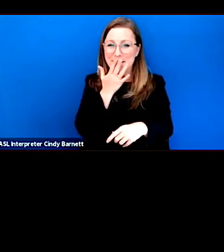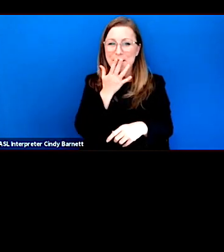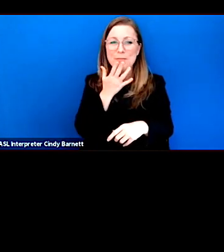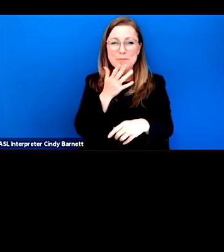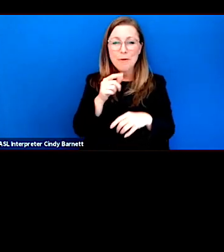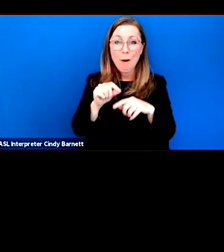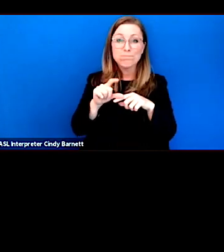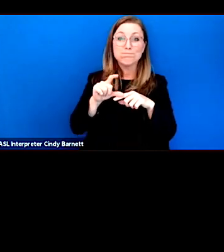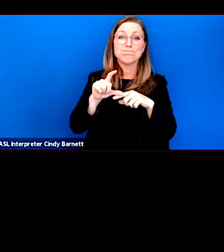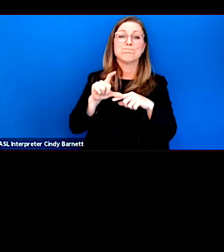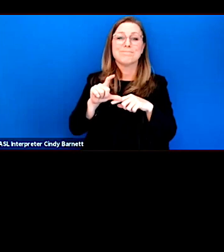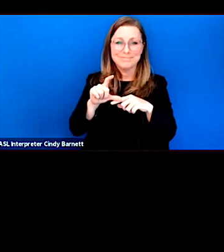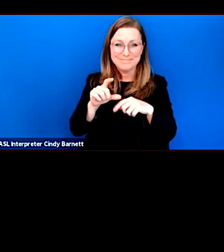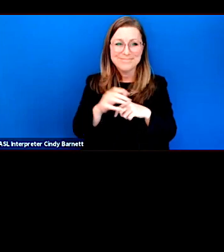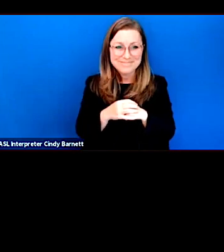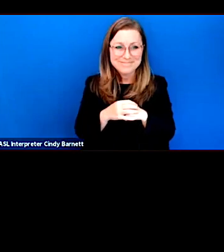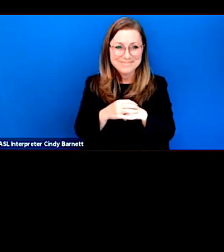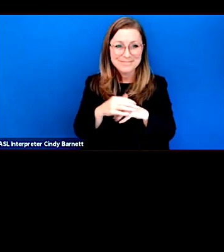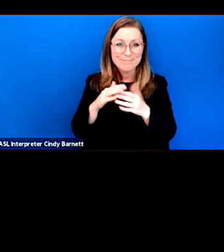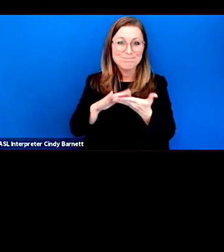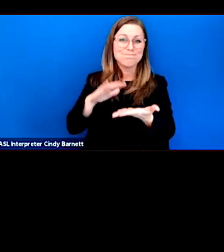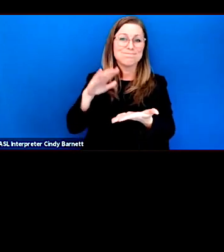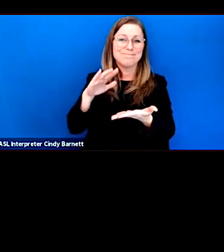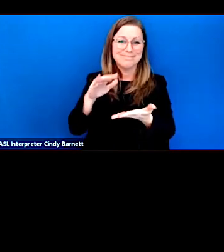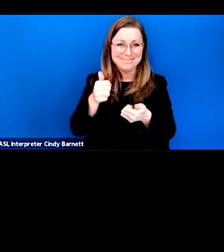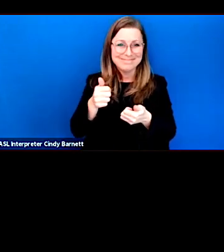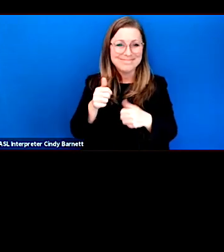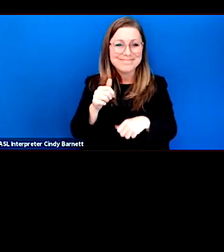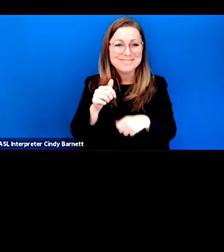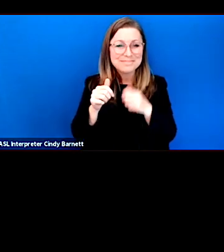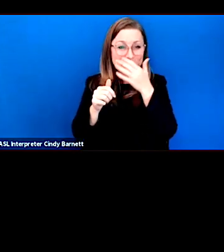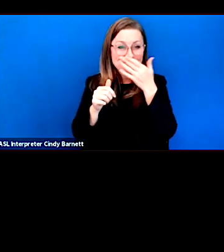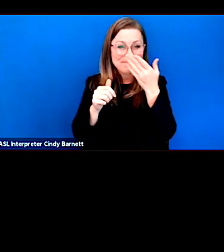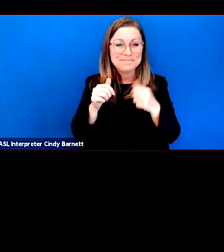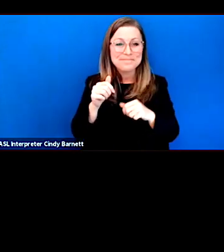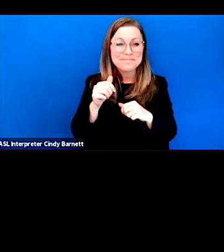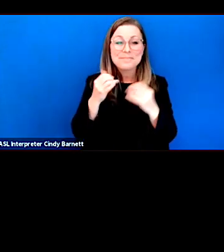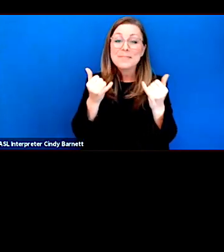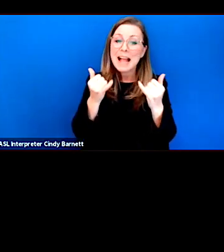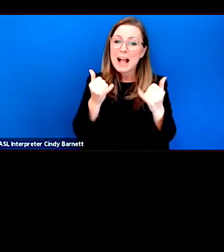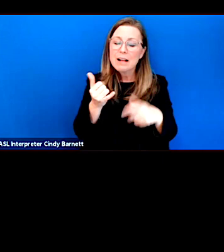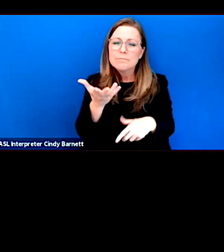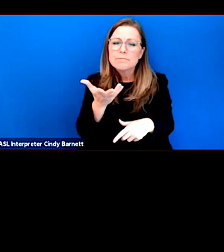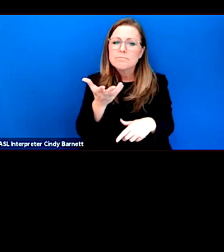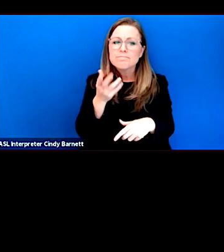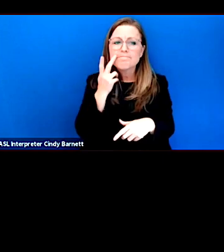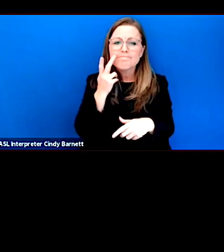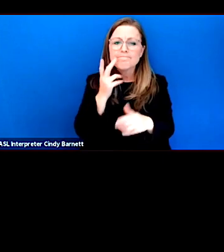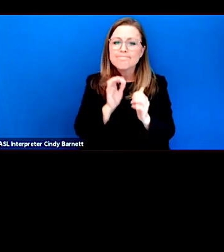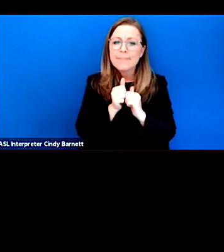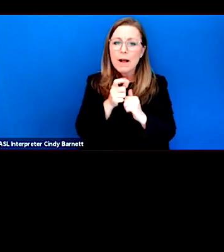Excellent. Now, let's see how you can combine these search terms into search